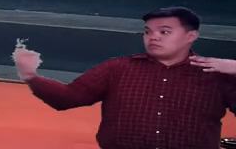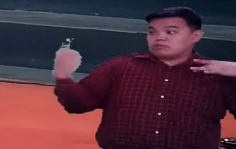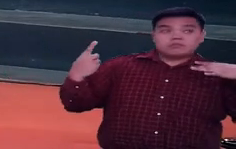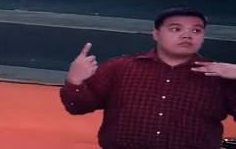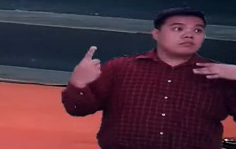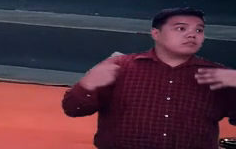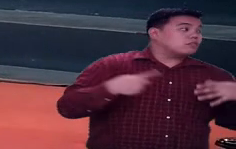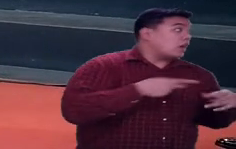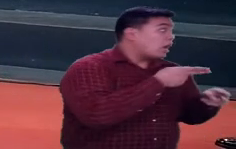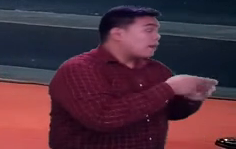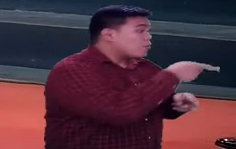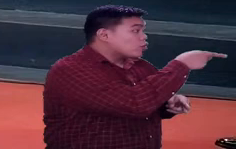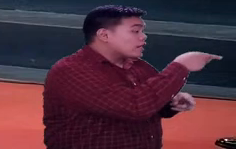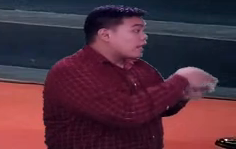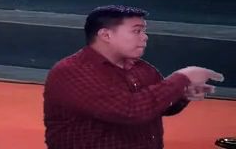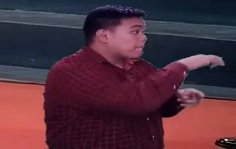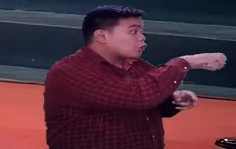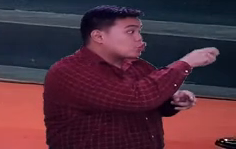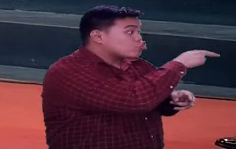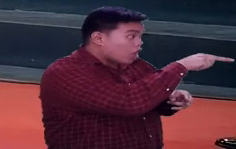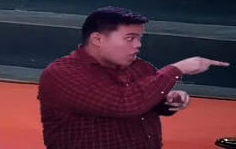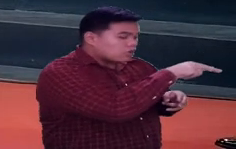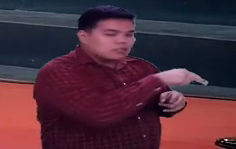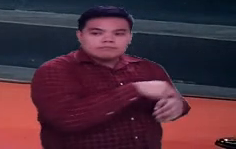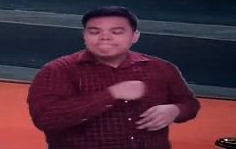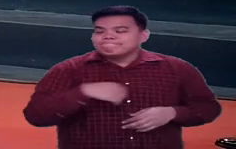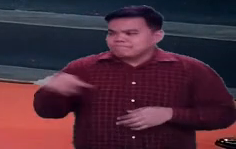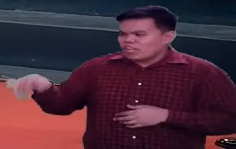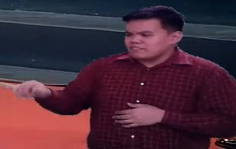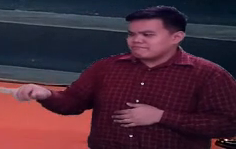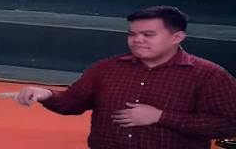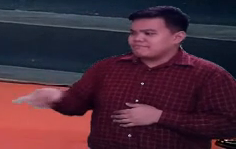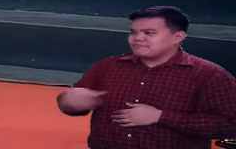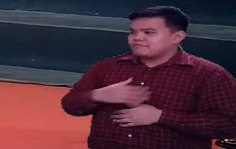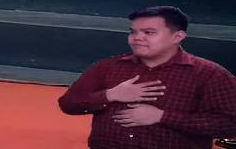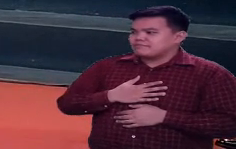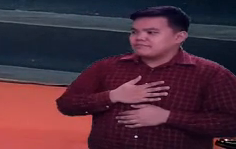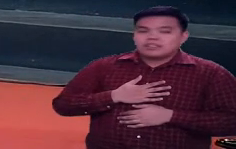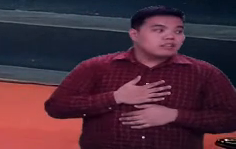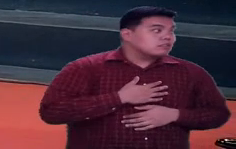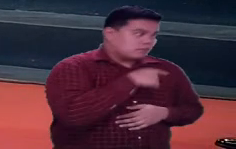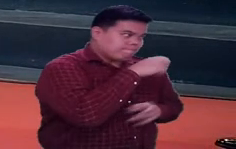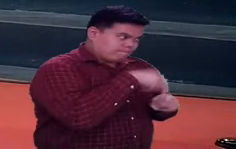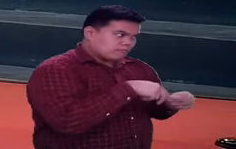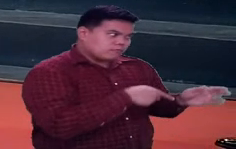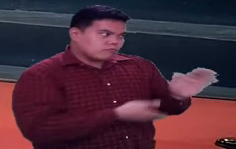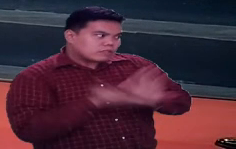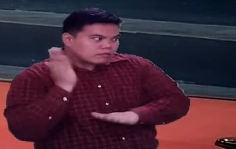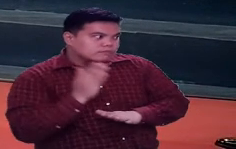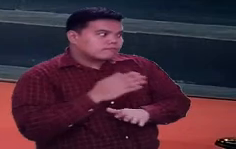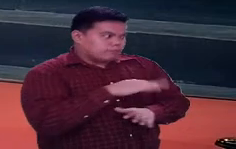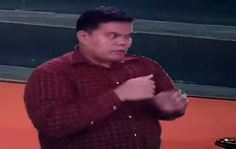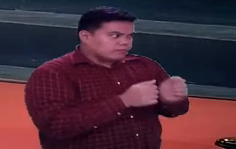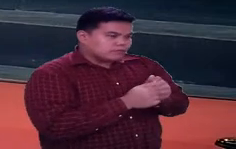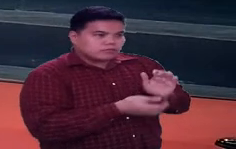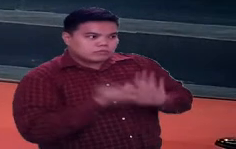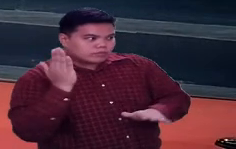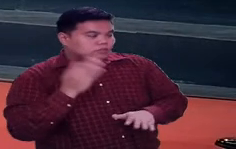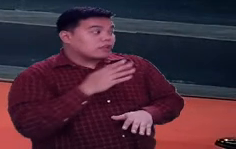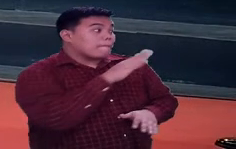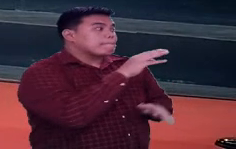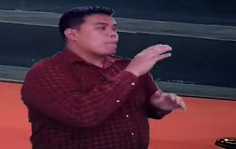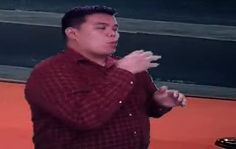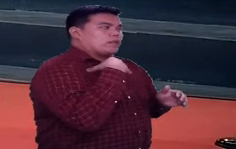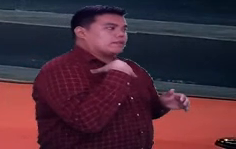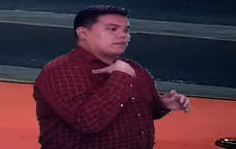"Are you Mr. John?" I said, "Yes." He said, "Well, we need to go." And he said, "But just a minute." He